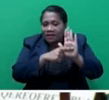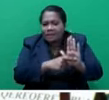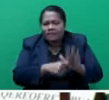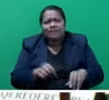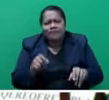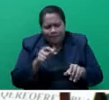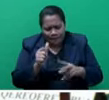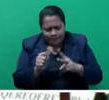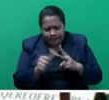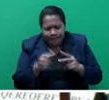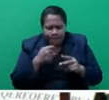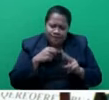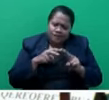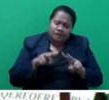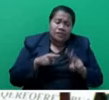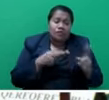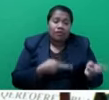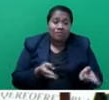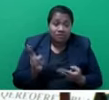the recommendation